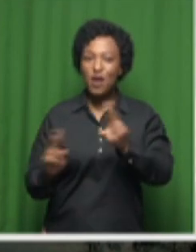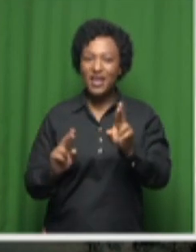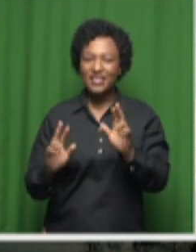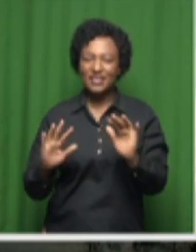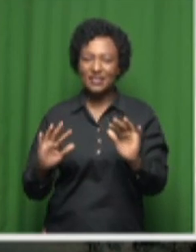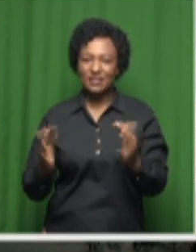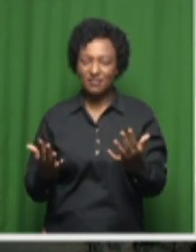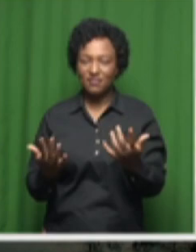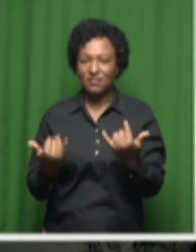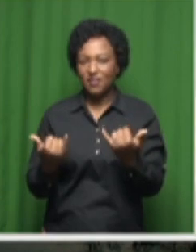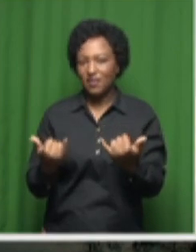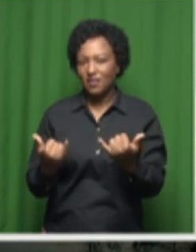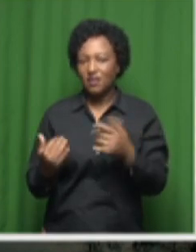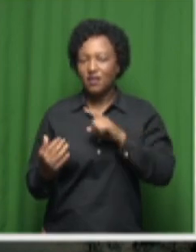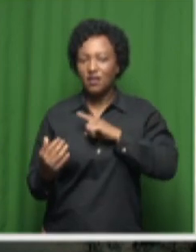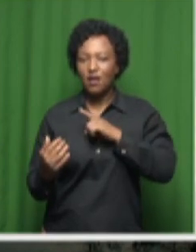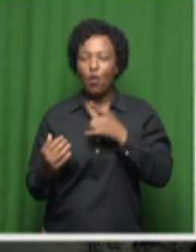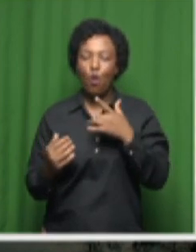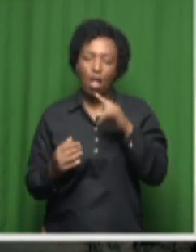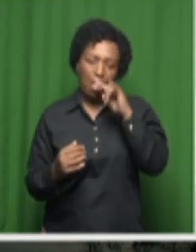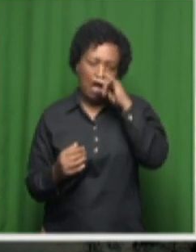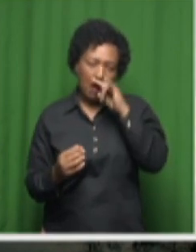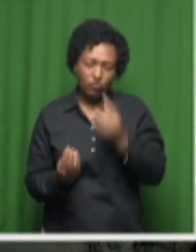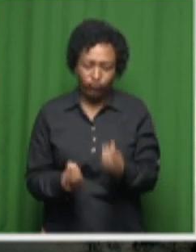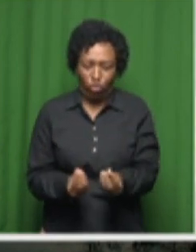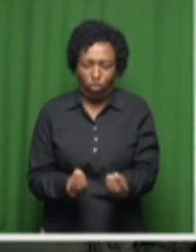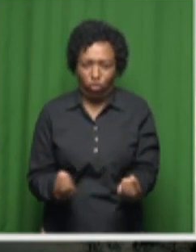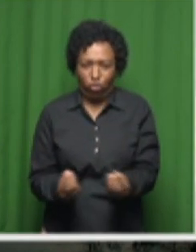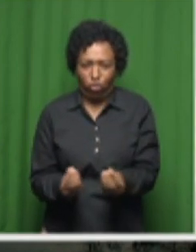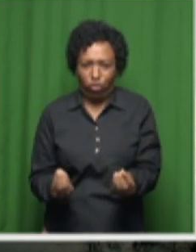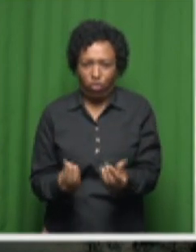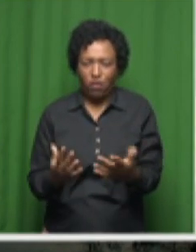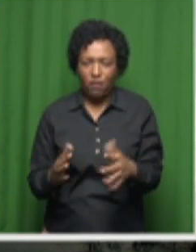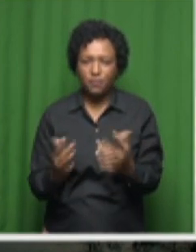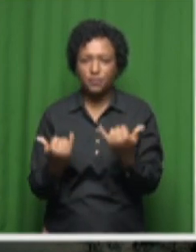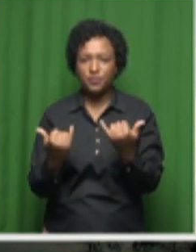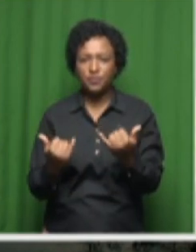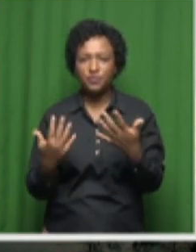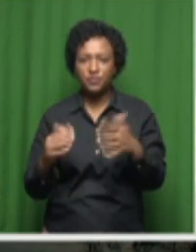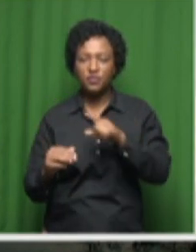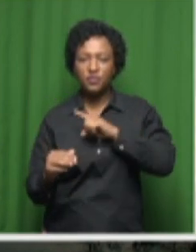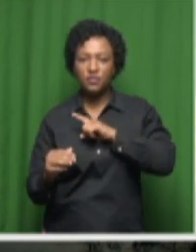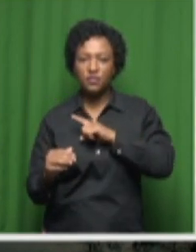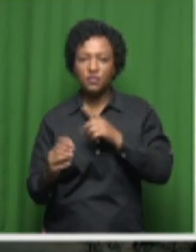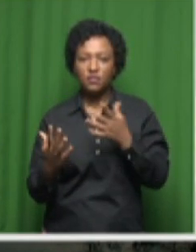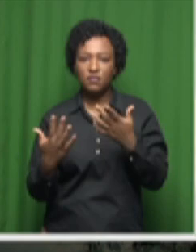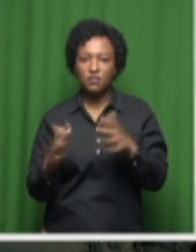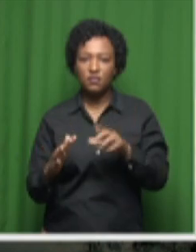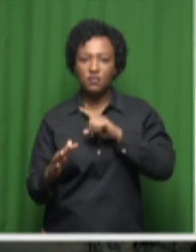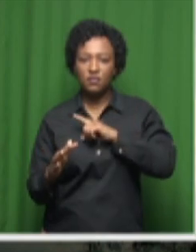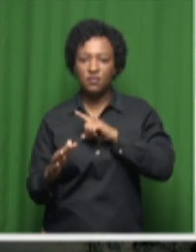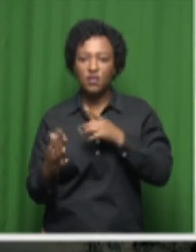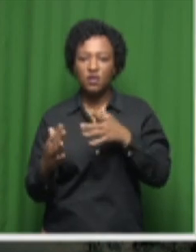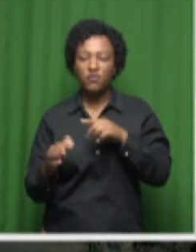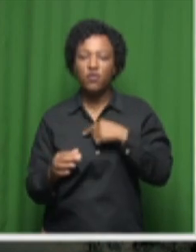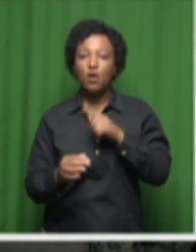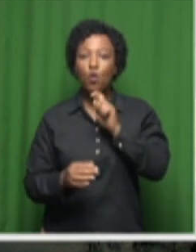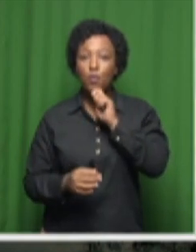receive those bundles of joy this morning. Mariska, it looks like a beautiful day out in Cape Town. Good